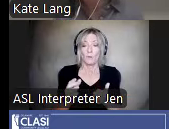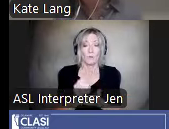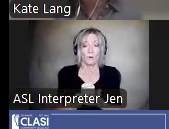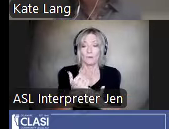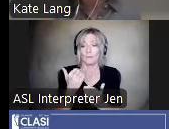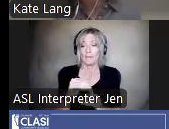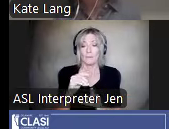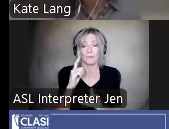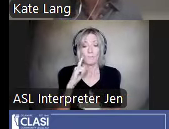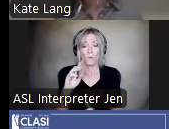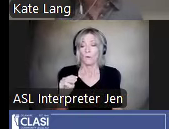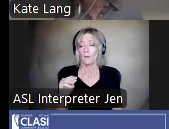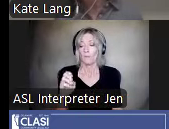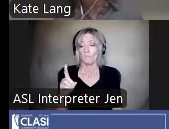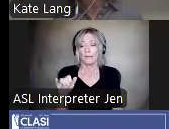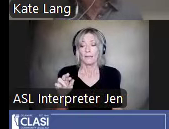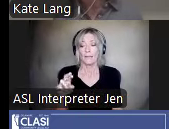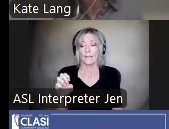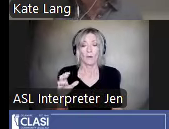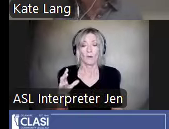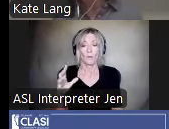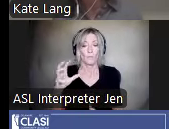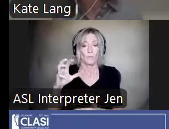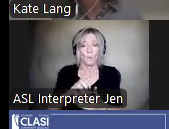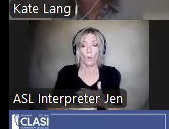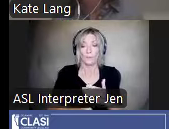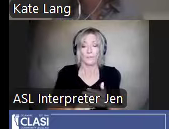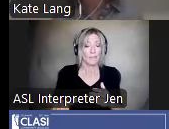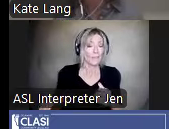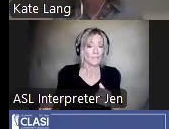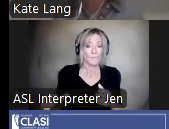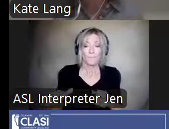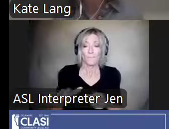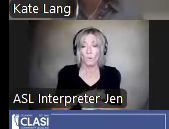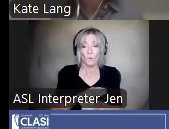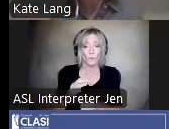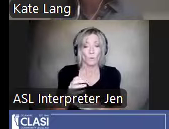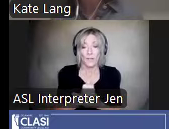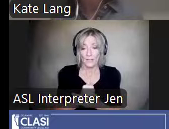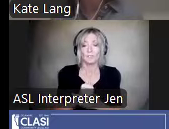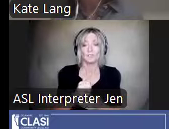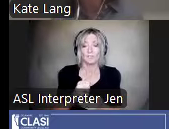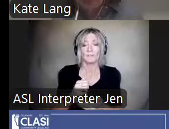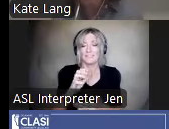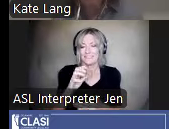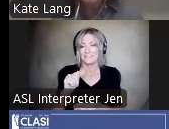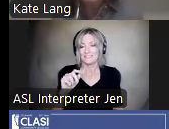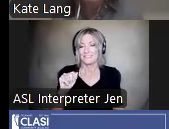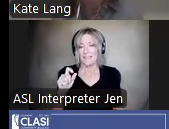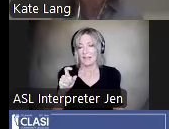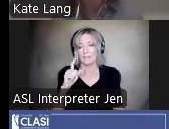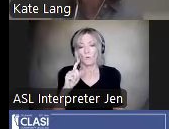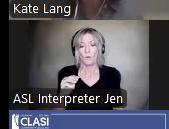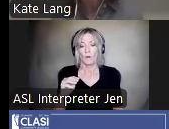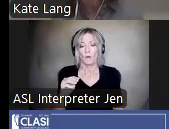on Medicare withholding. The full amount of somebody's wages are taxed for Medicare